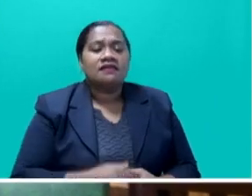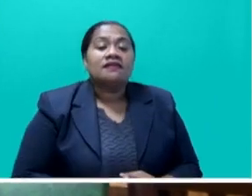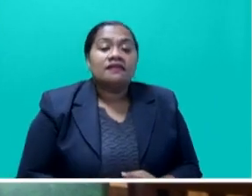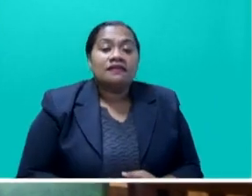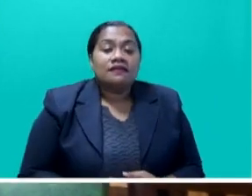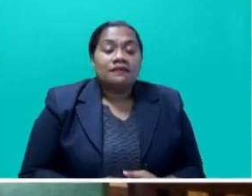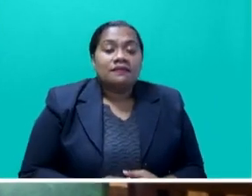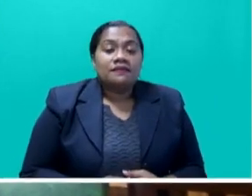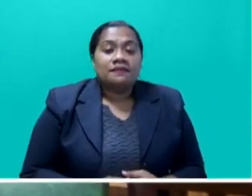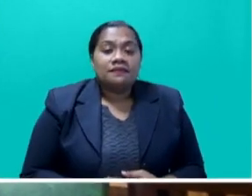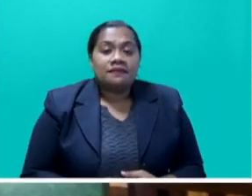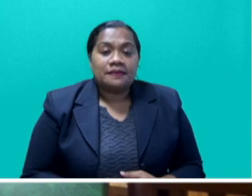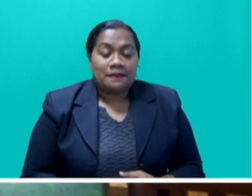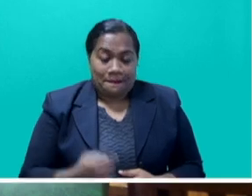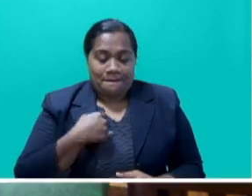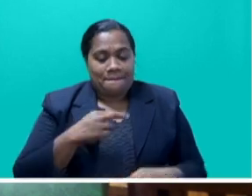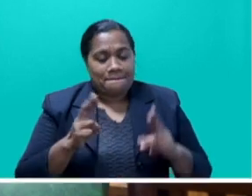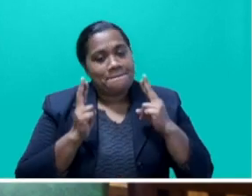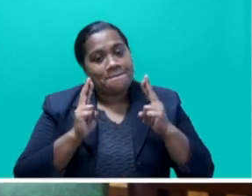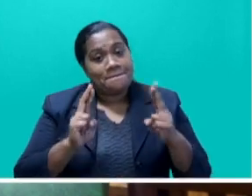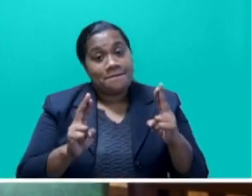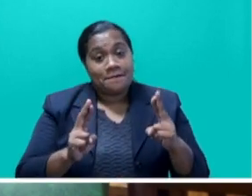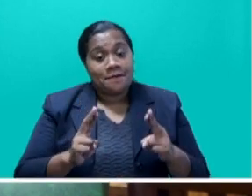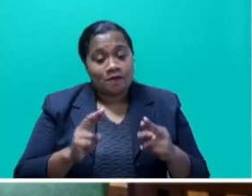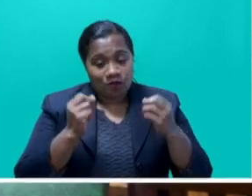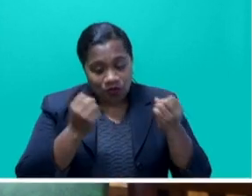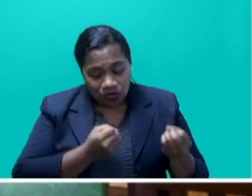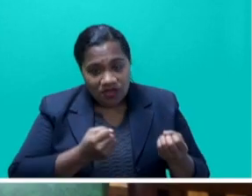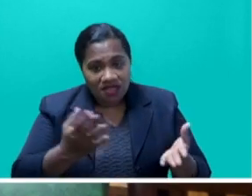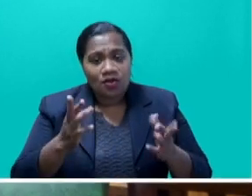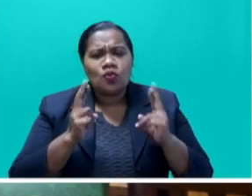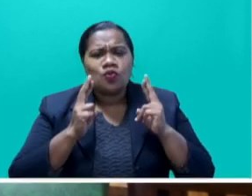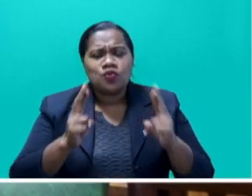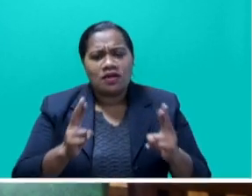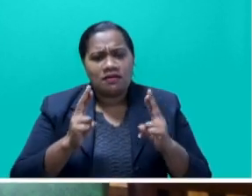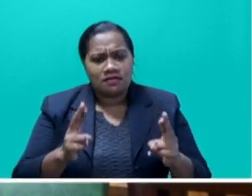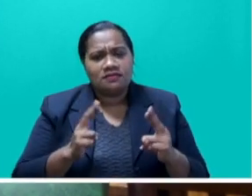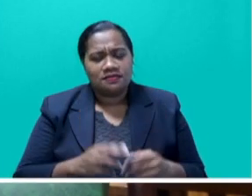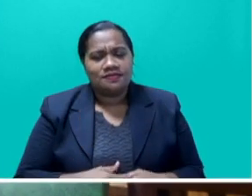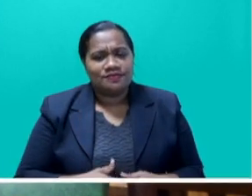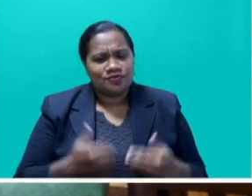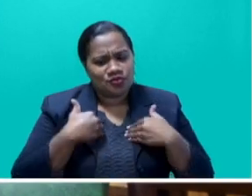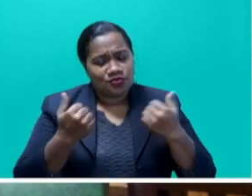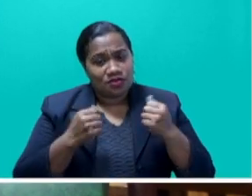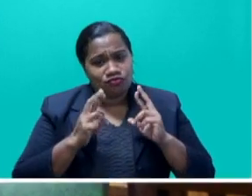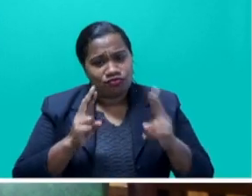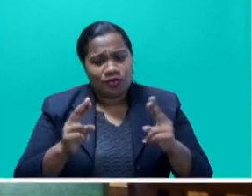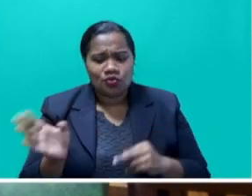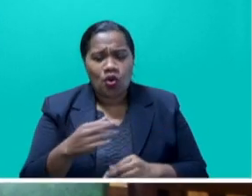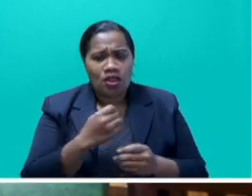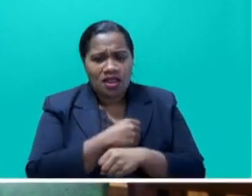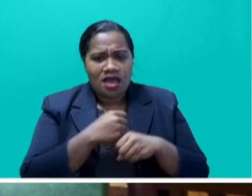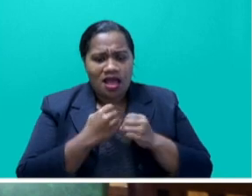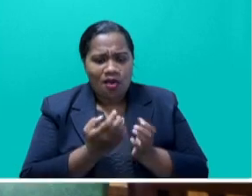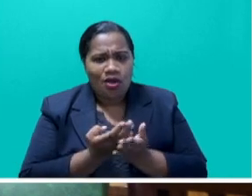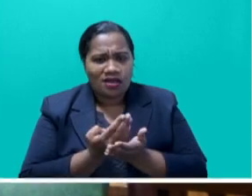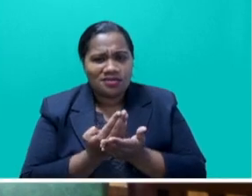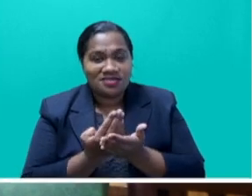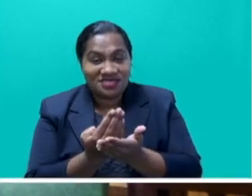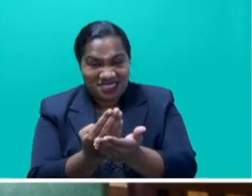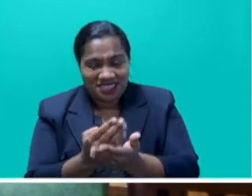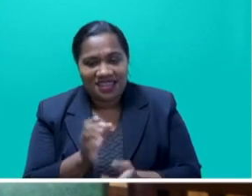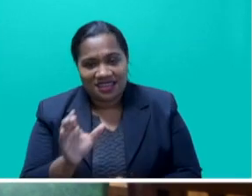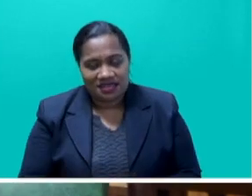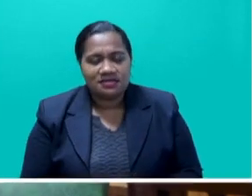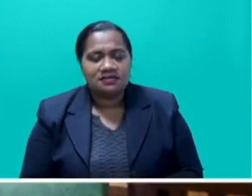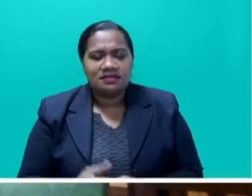to convey my well wishes to all our sailors, past and present, and of course